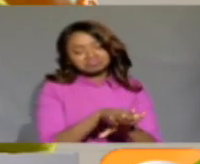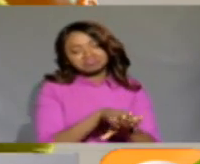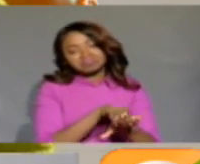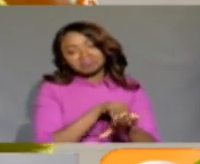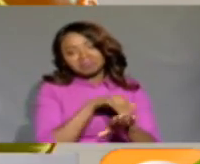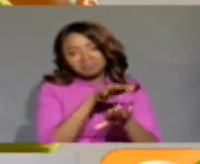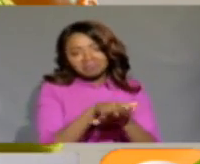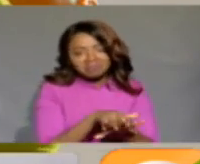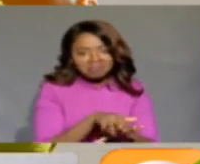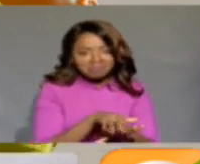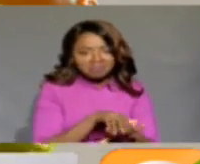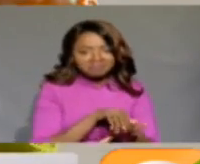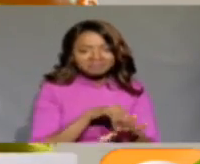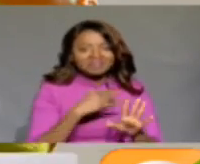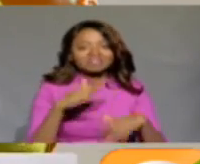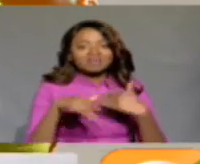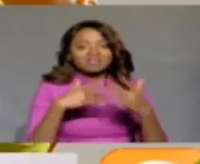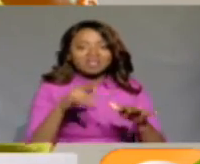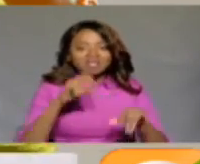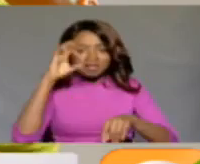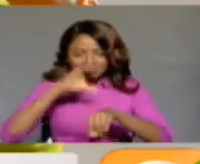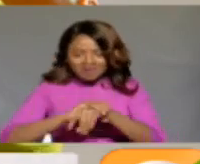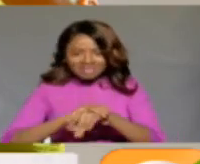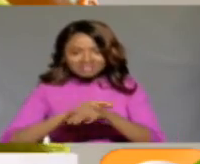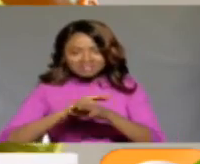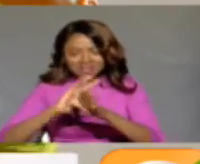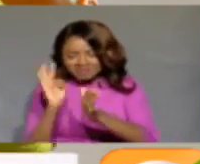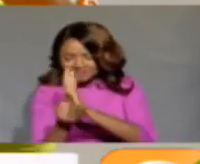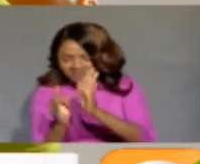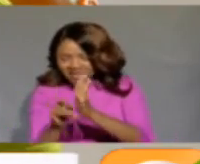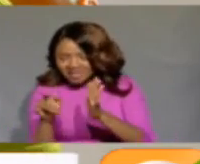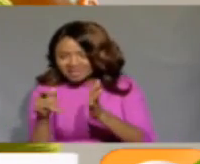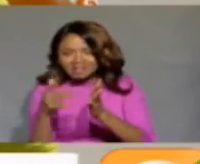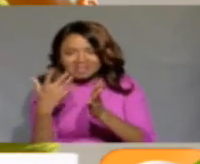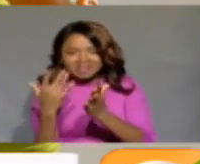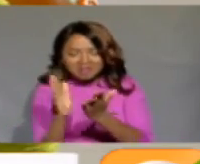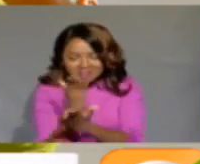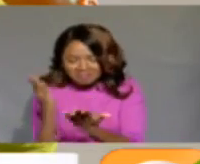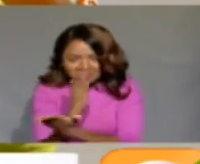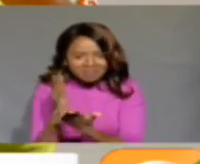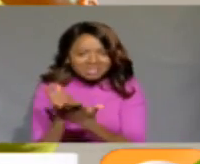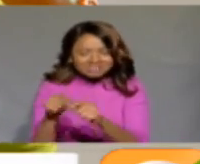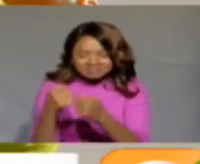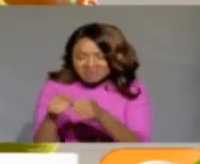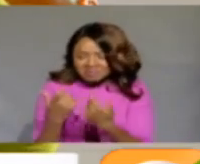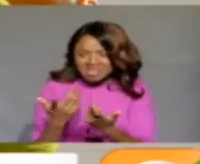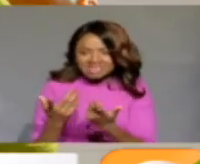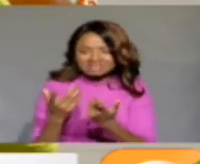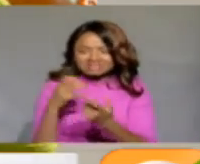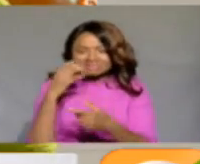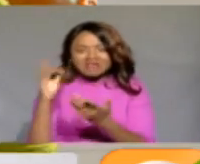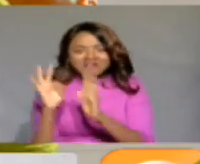that the investigation file, I don't know, the rats ate some pages, I don't know what happened, those kind of things. So to me,